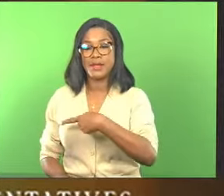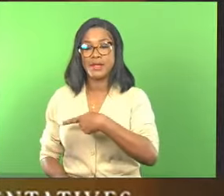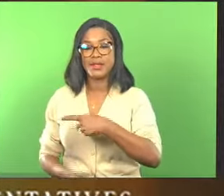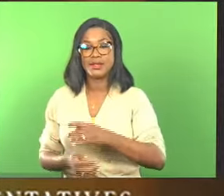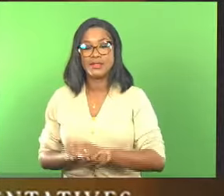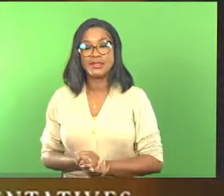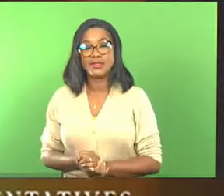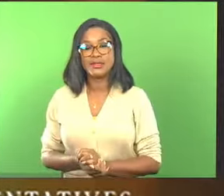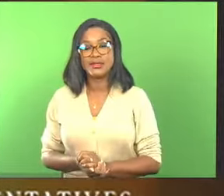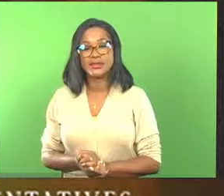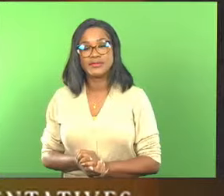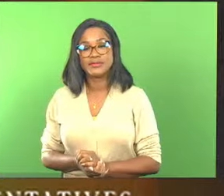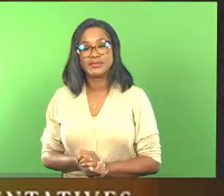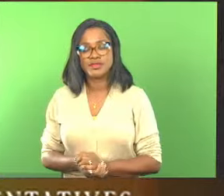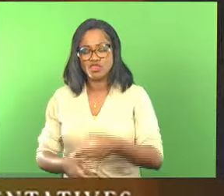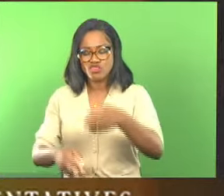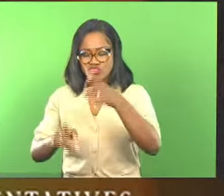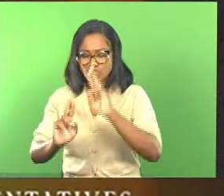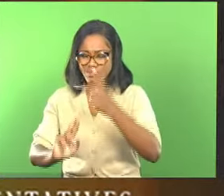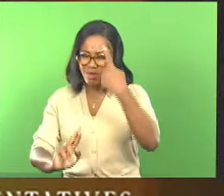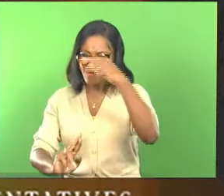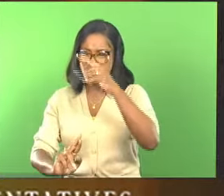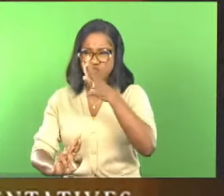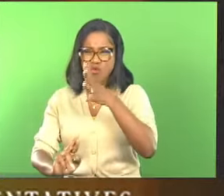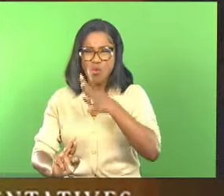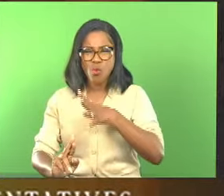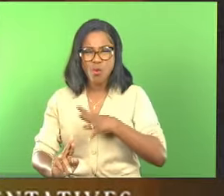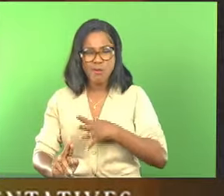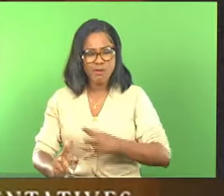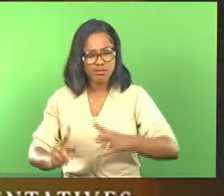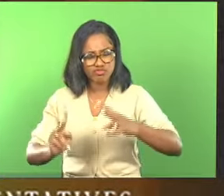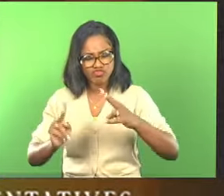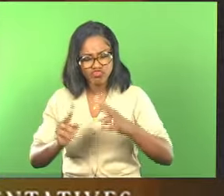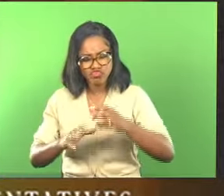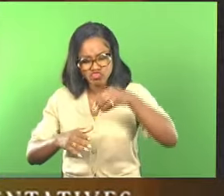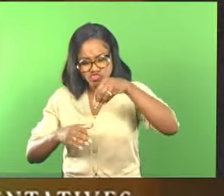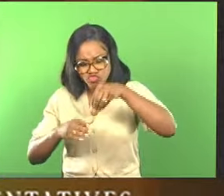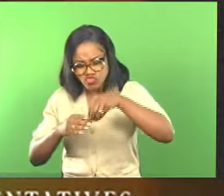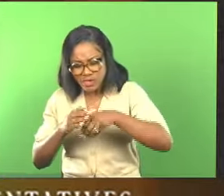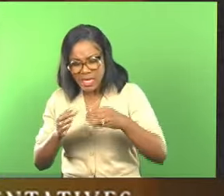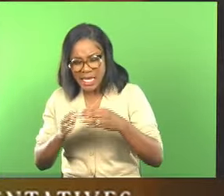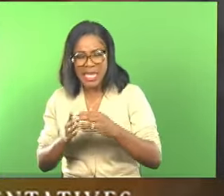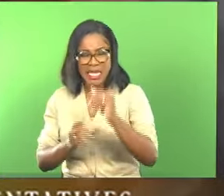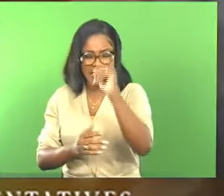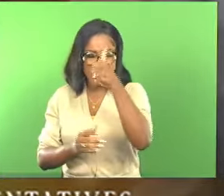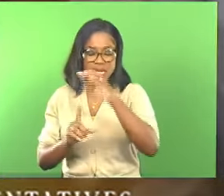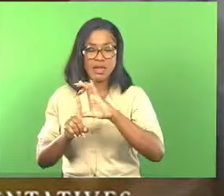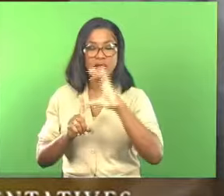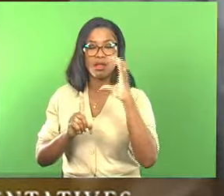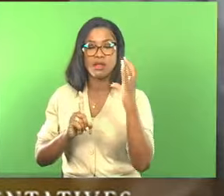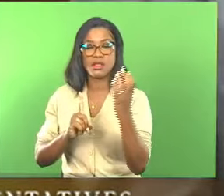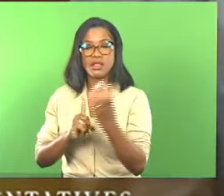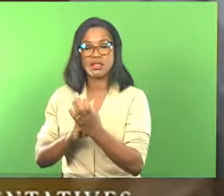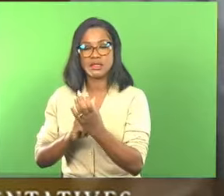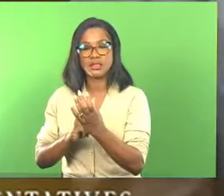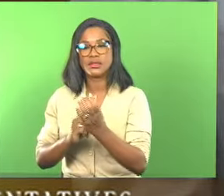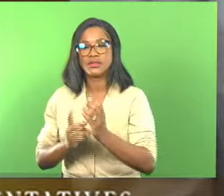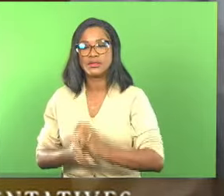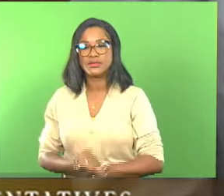Respect for women is deeply rooted in Indian culture.